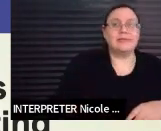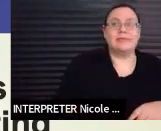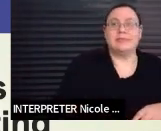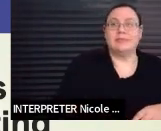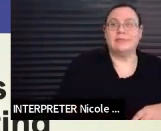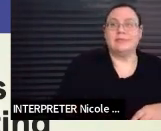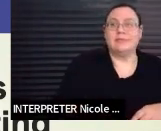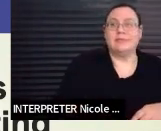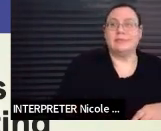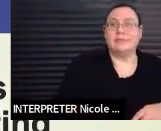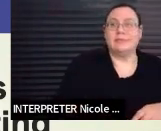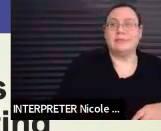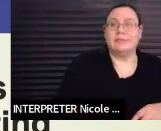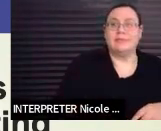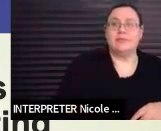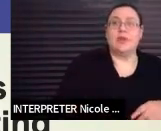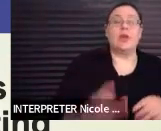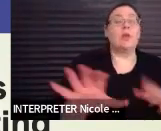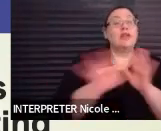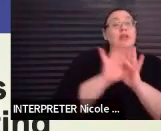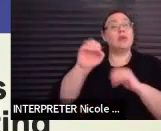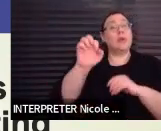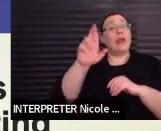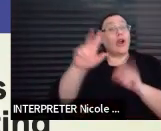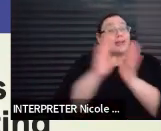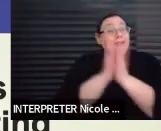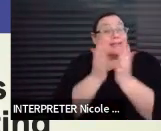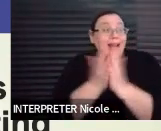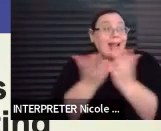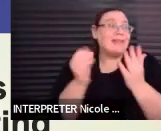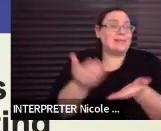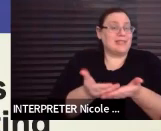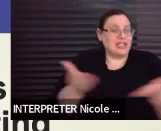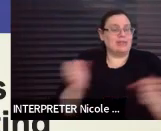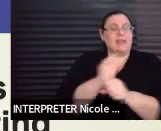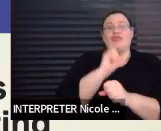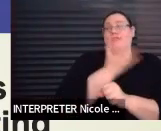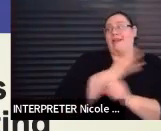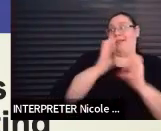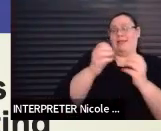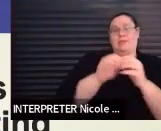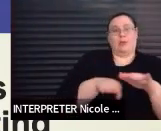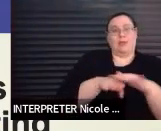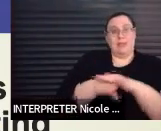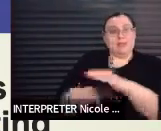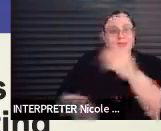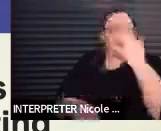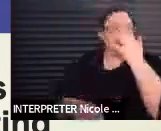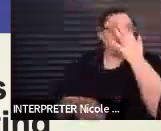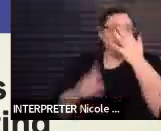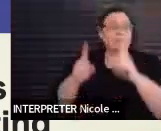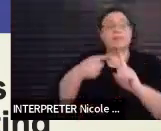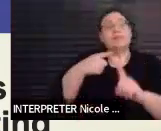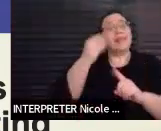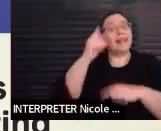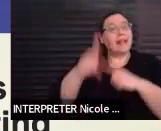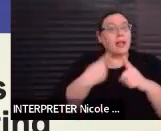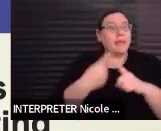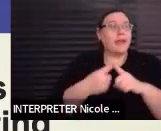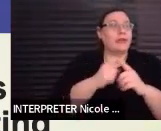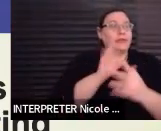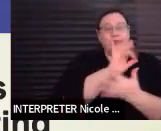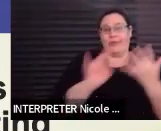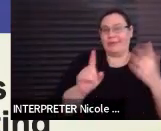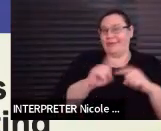chose OER texts and OER materials to make our classes more accessible. And in particular, thinking about the choice of